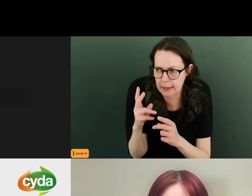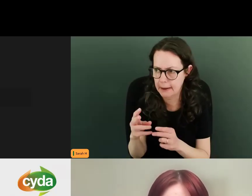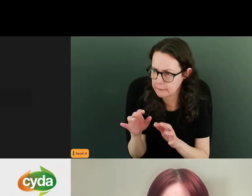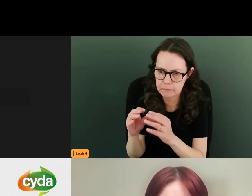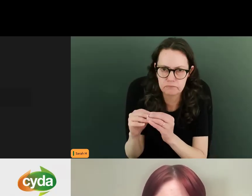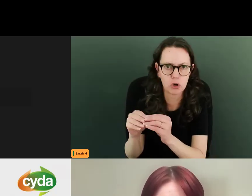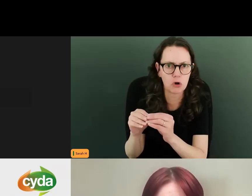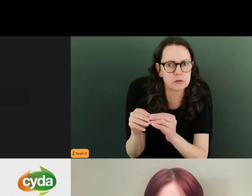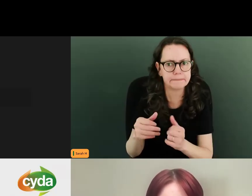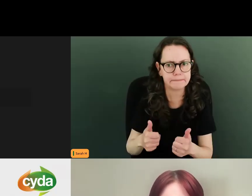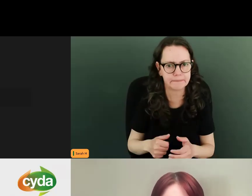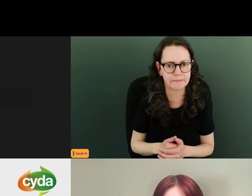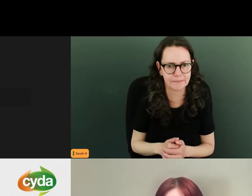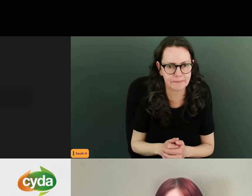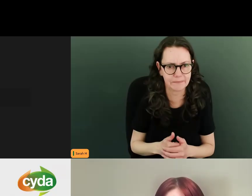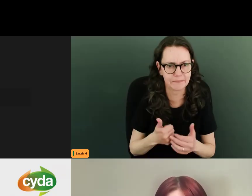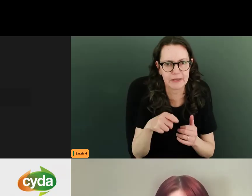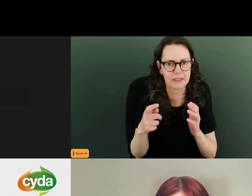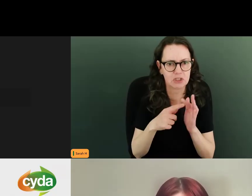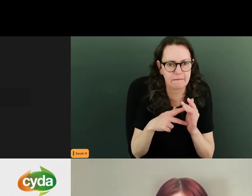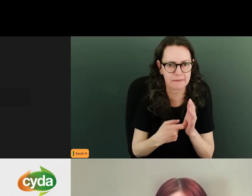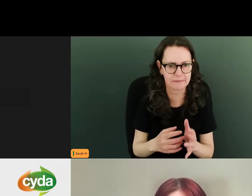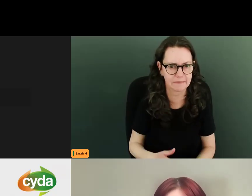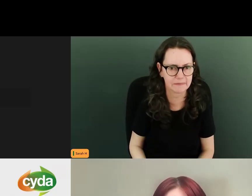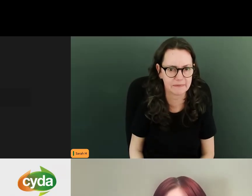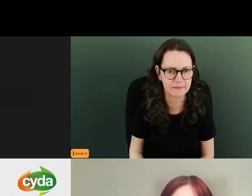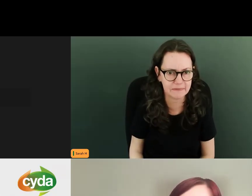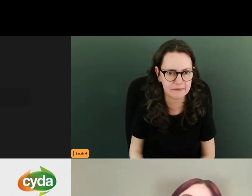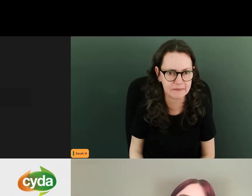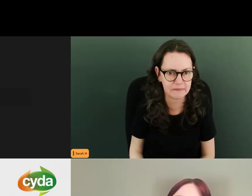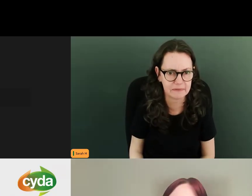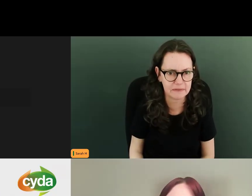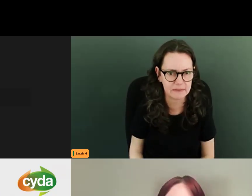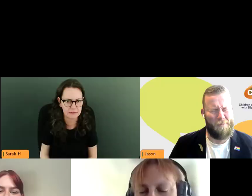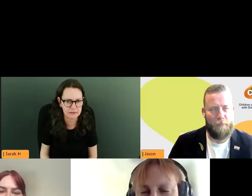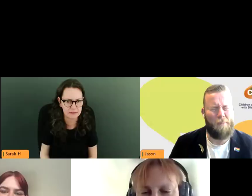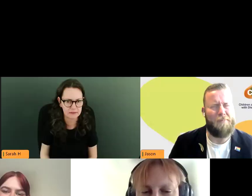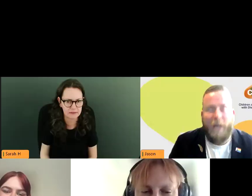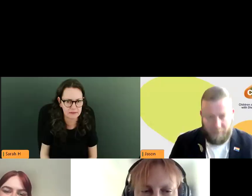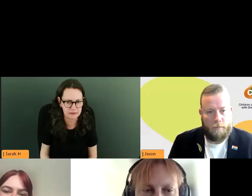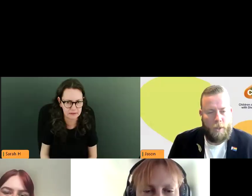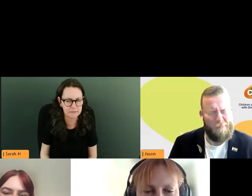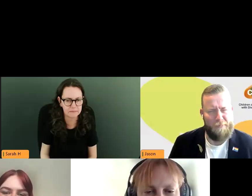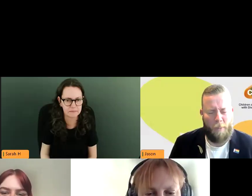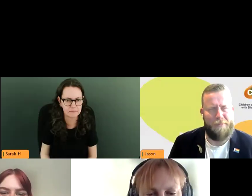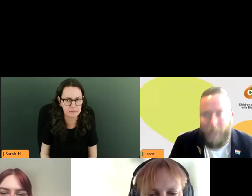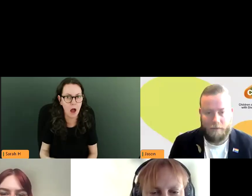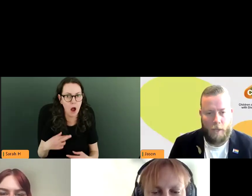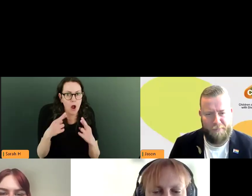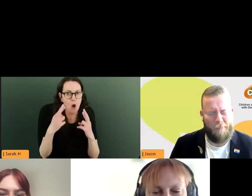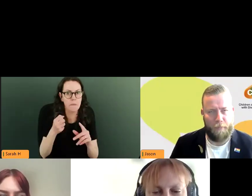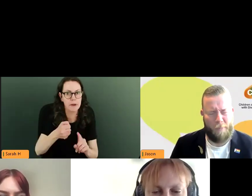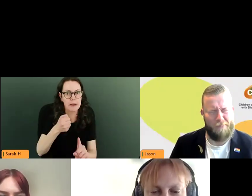Thanks so much, Anne. Jennifer, I'll hand to you next for the same question. I think one of the impacts I'm hoping to have from